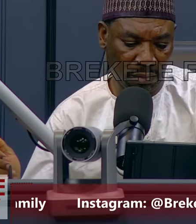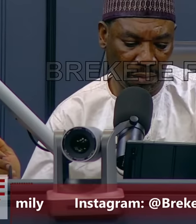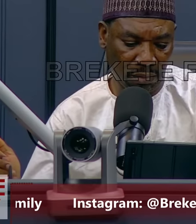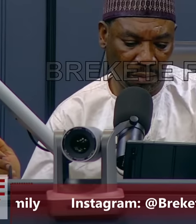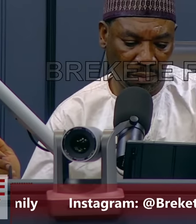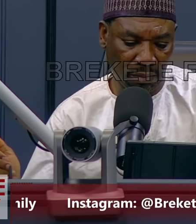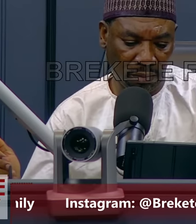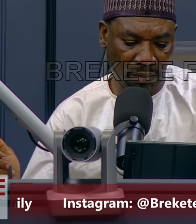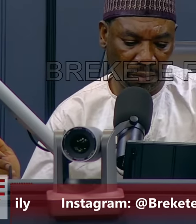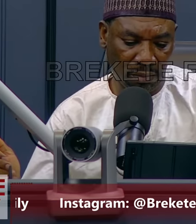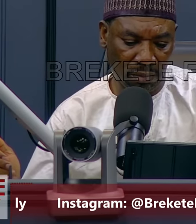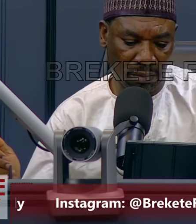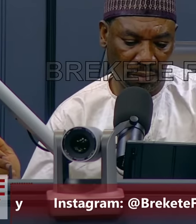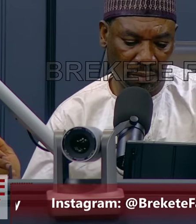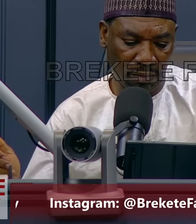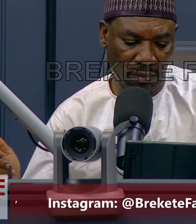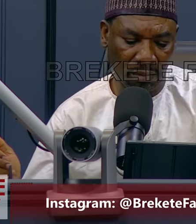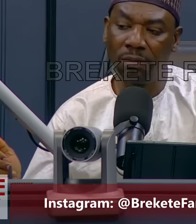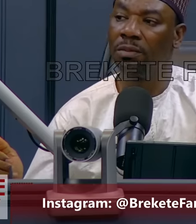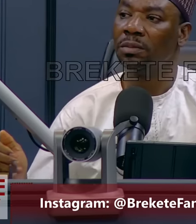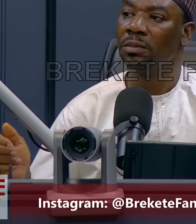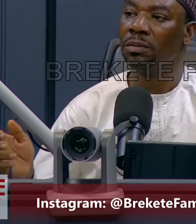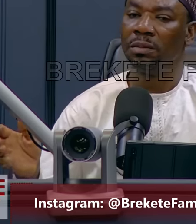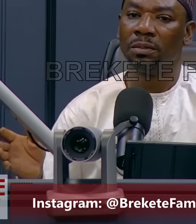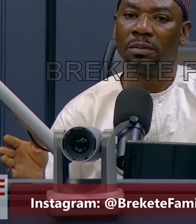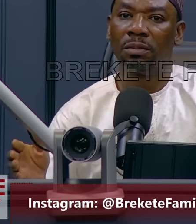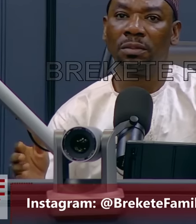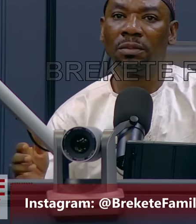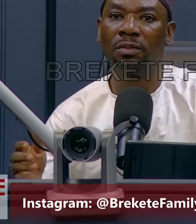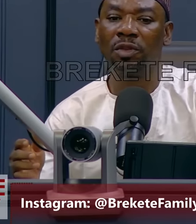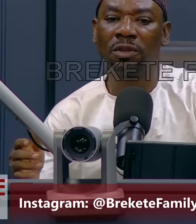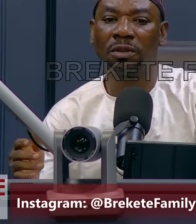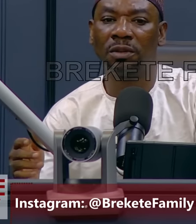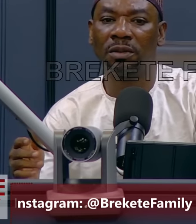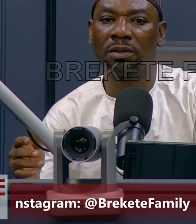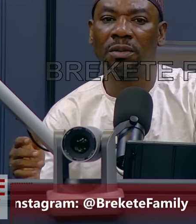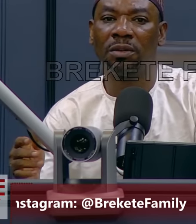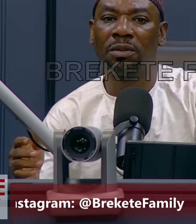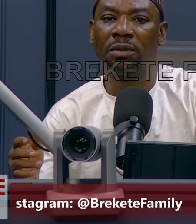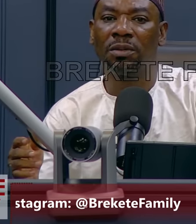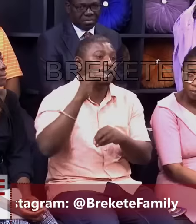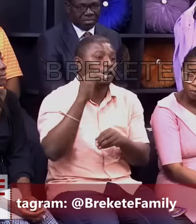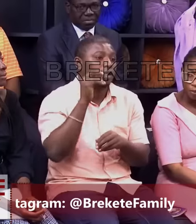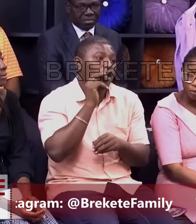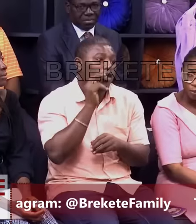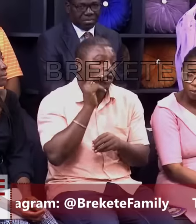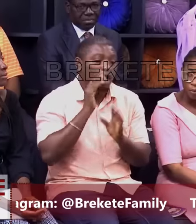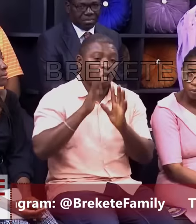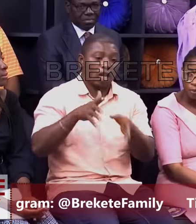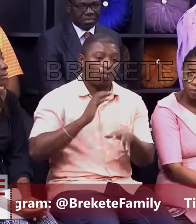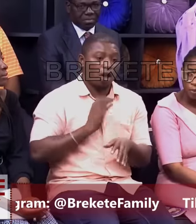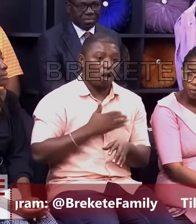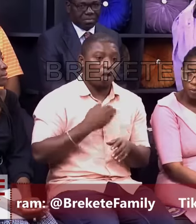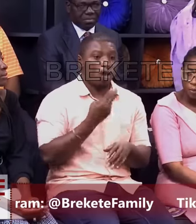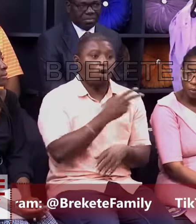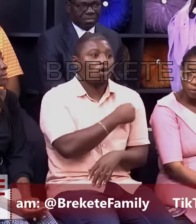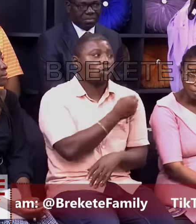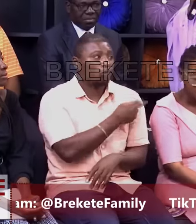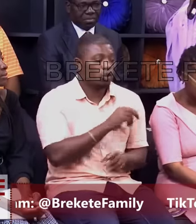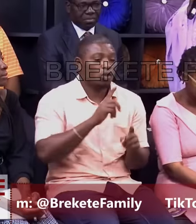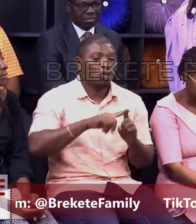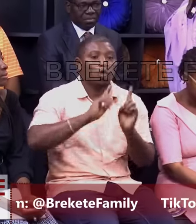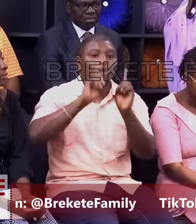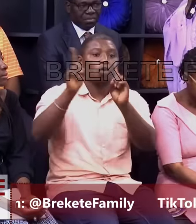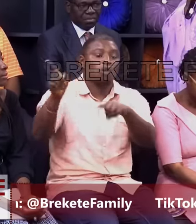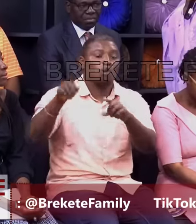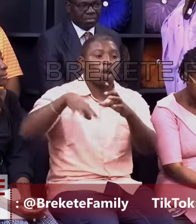to go there and they take care of their hospital and whosoever live Nigeria leave our hospitals leave our facilities to